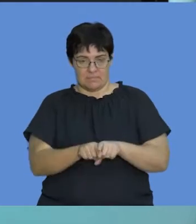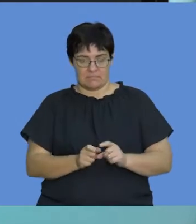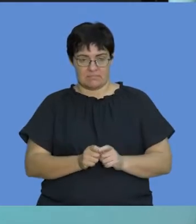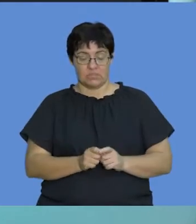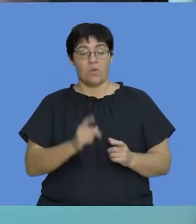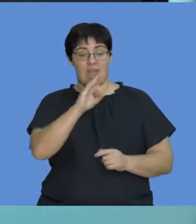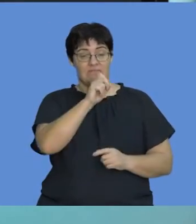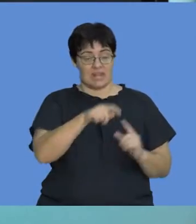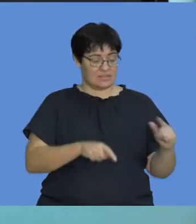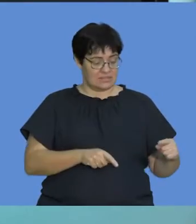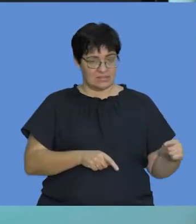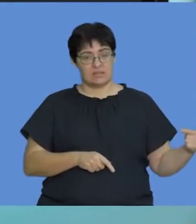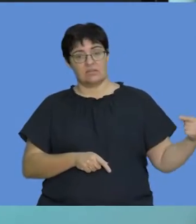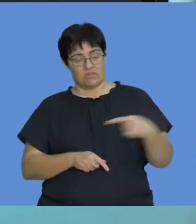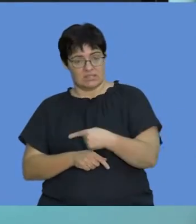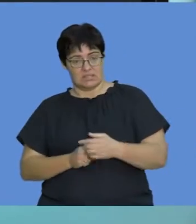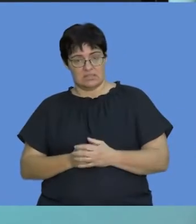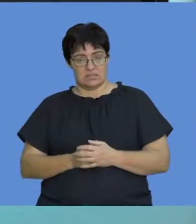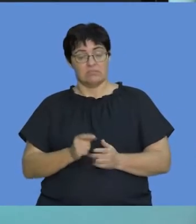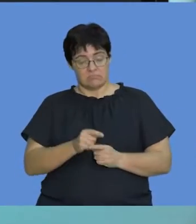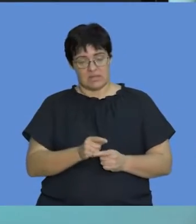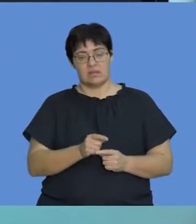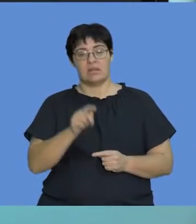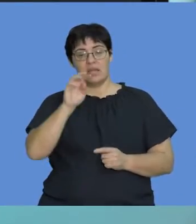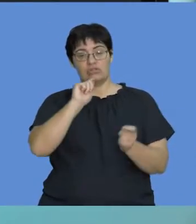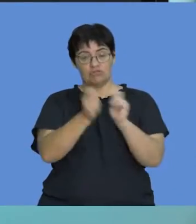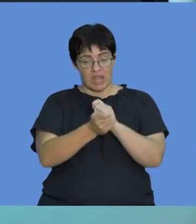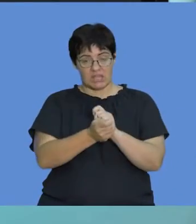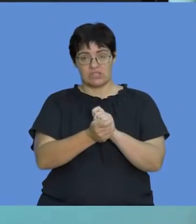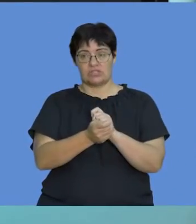is to the right, change in momentum is to the right,